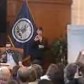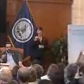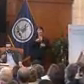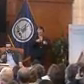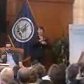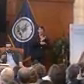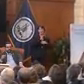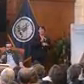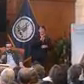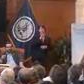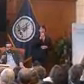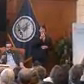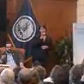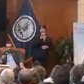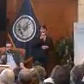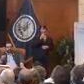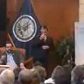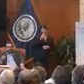by Medicaid.